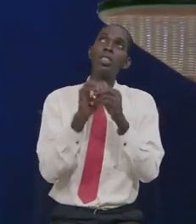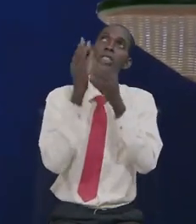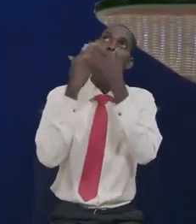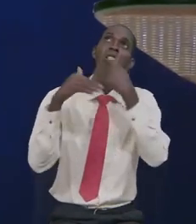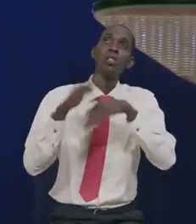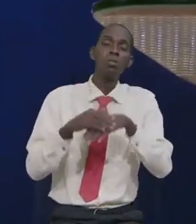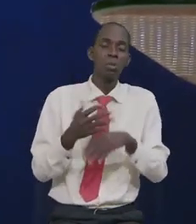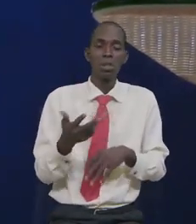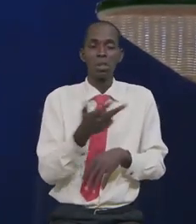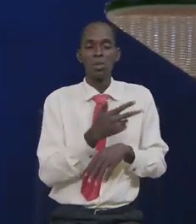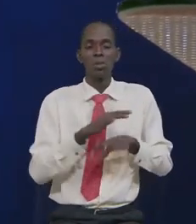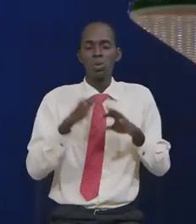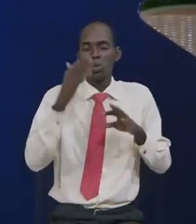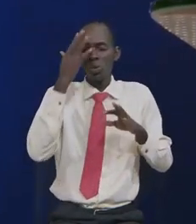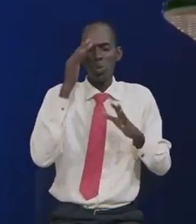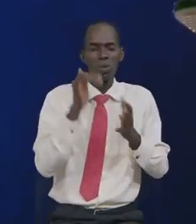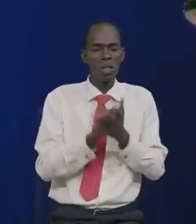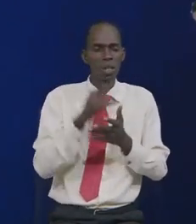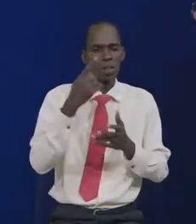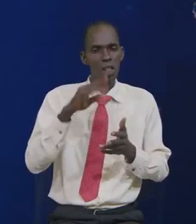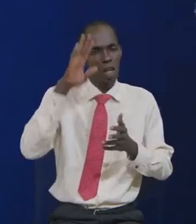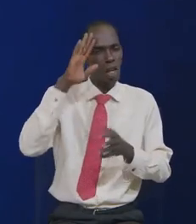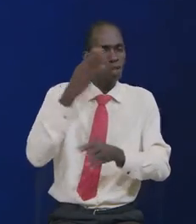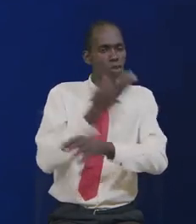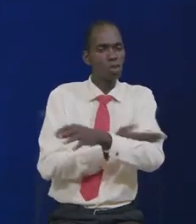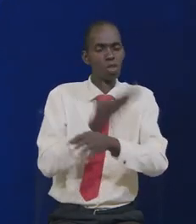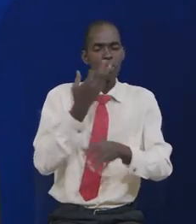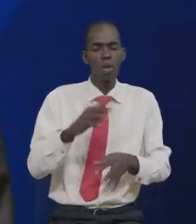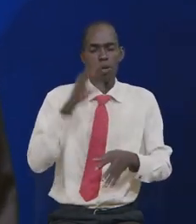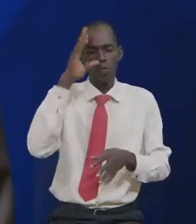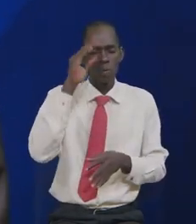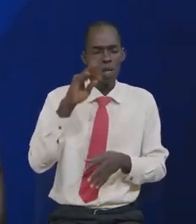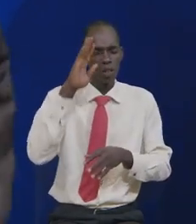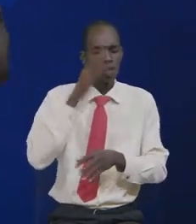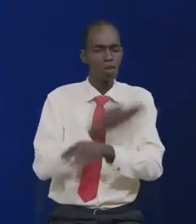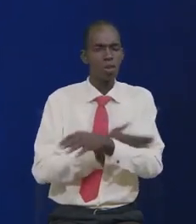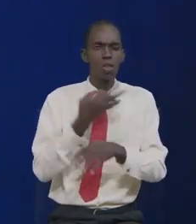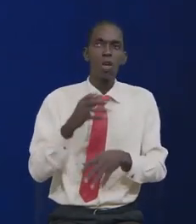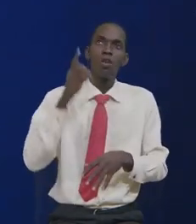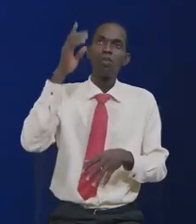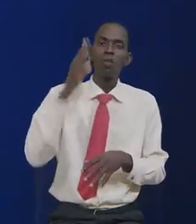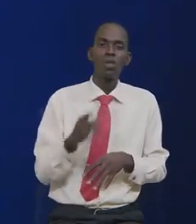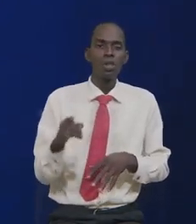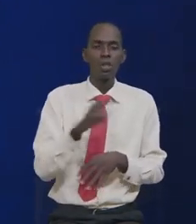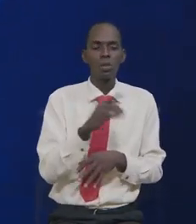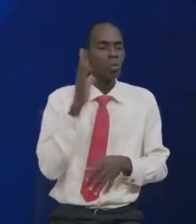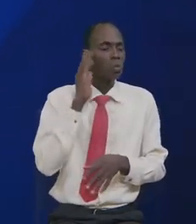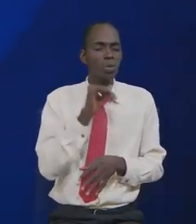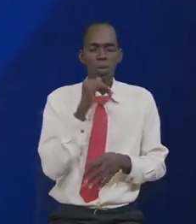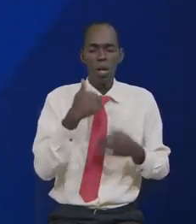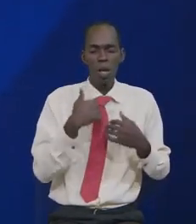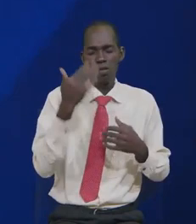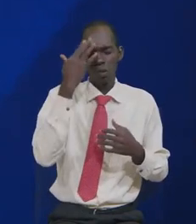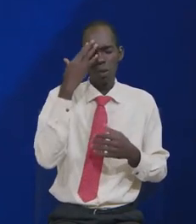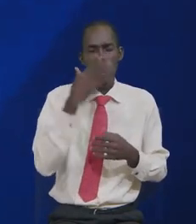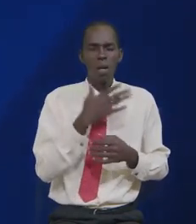known that the Son of Man, the Son of God, the fourth one that he woke up, they couldn't have known, but God knew.